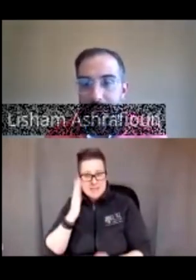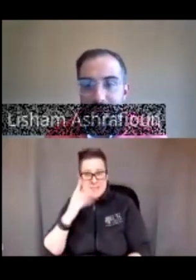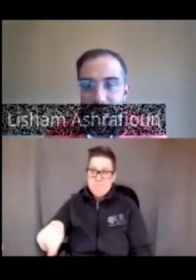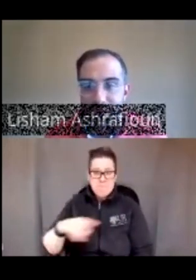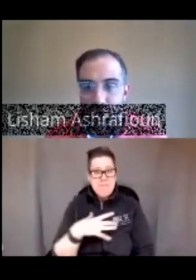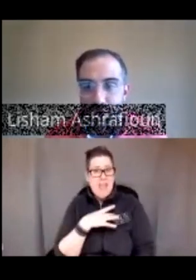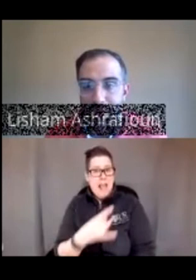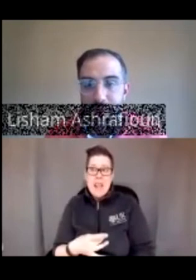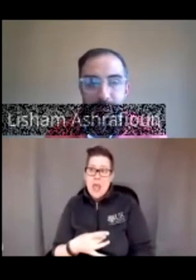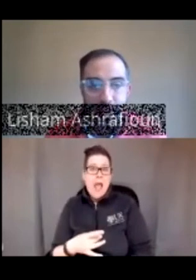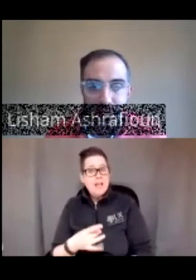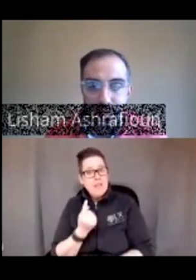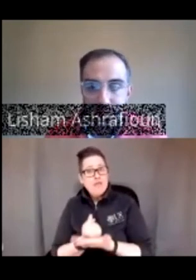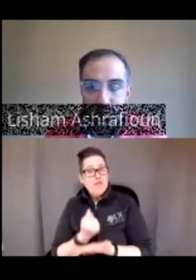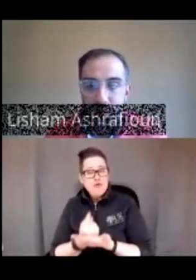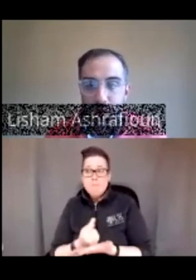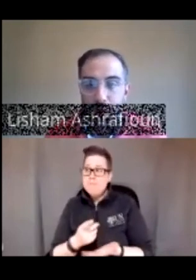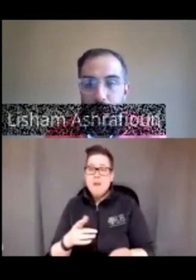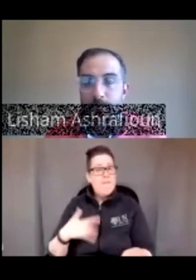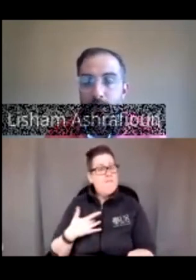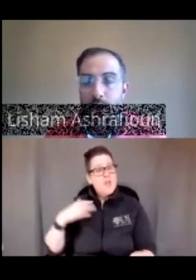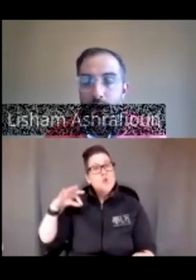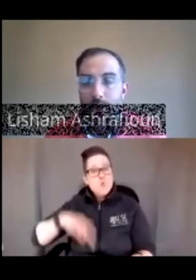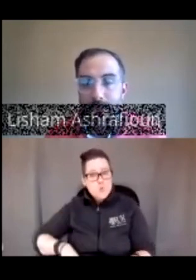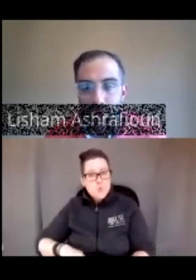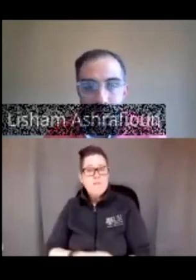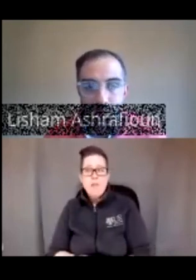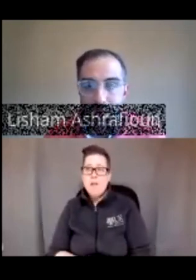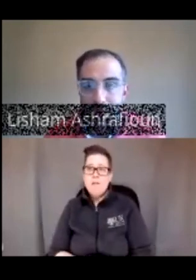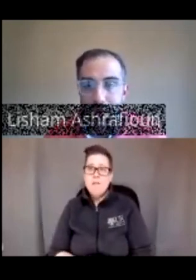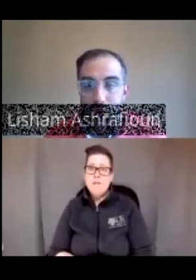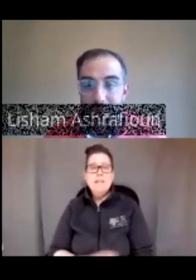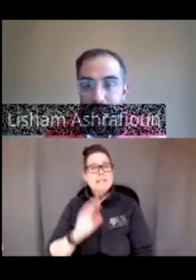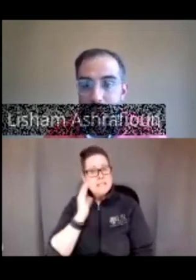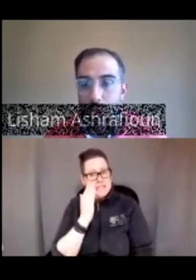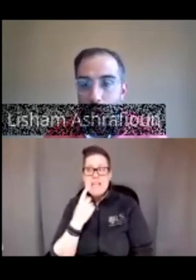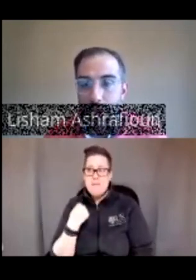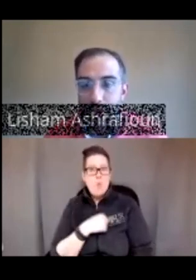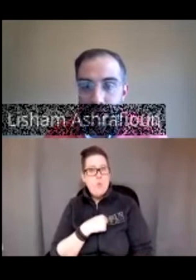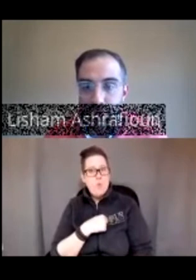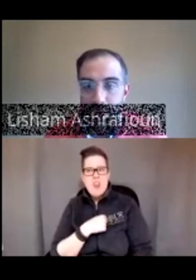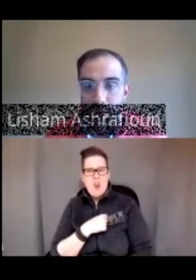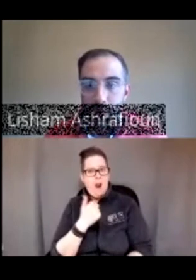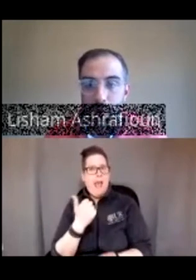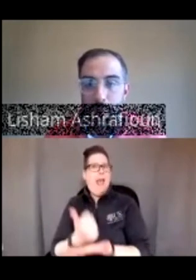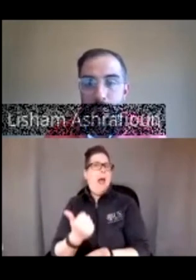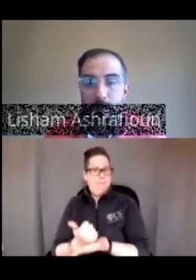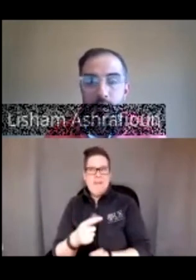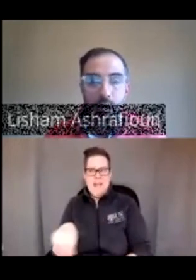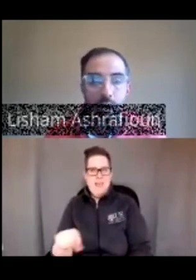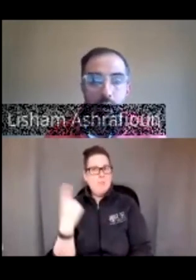be engaged in the treatment. They find it to be useful. We seem to be addressing an important need for